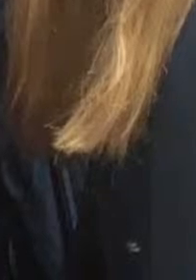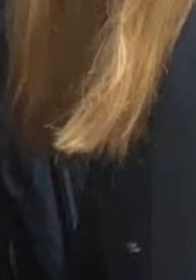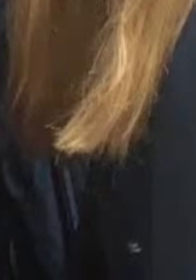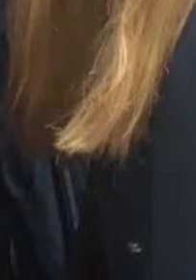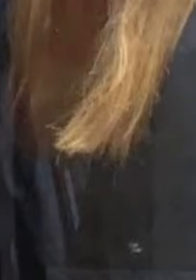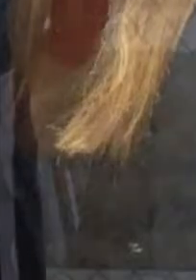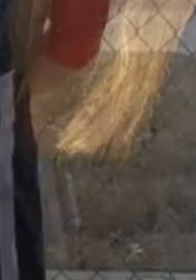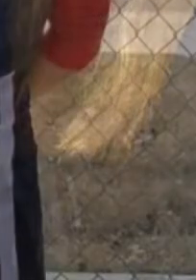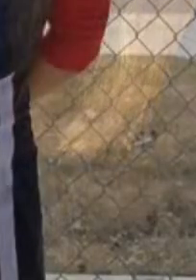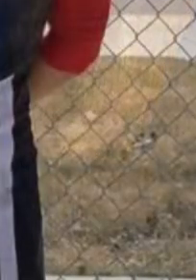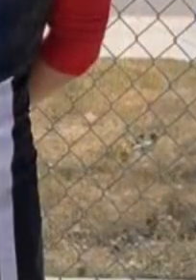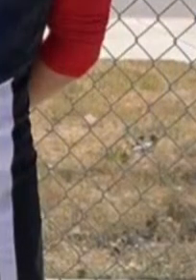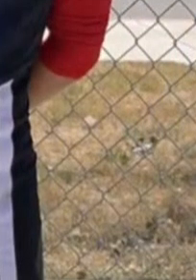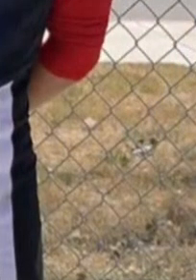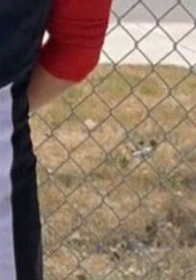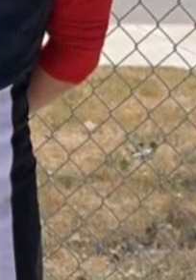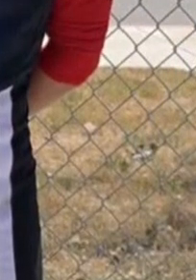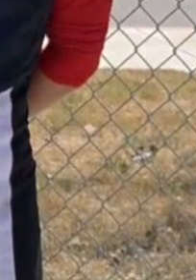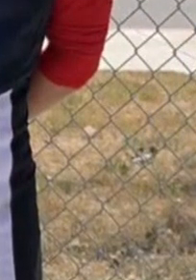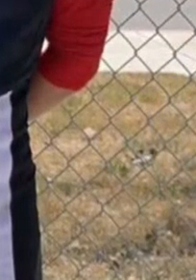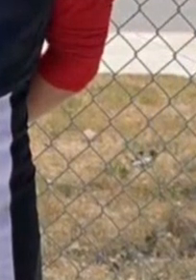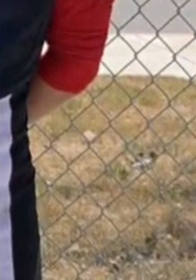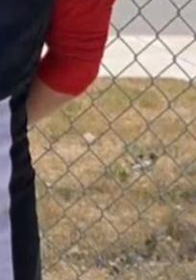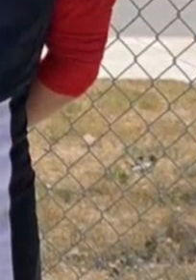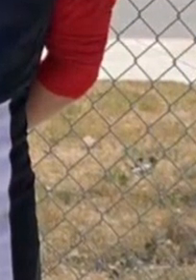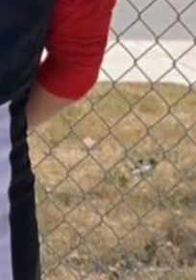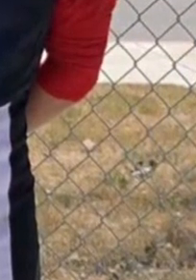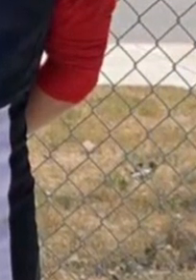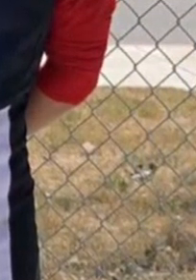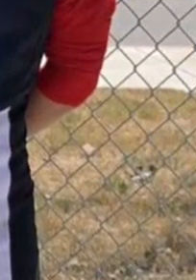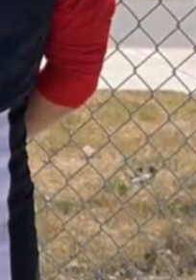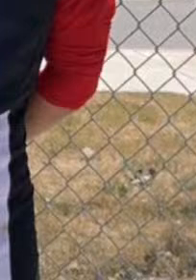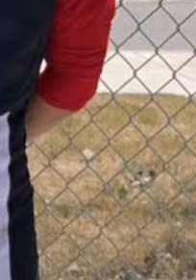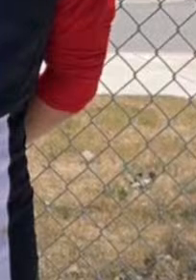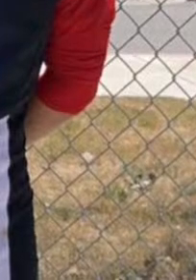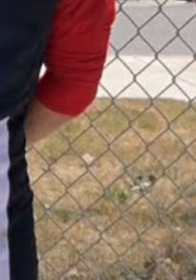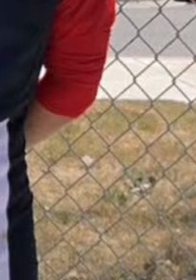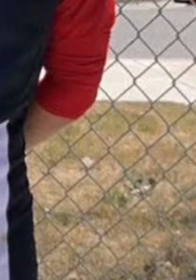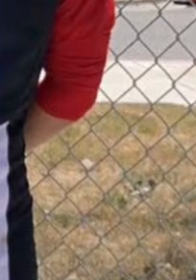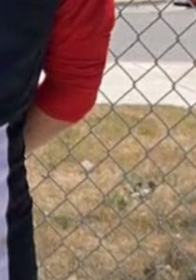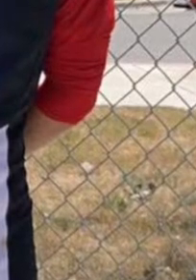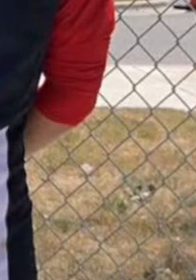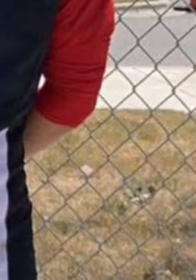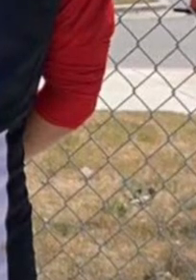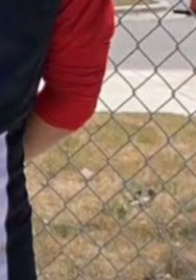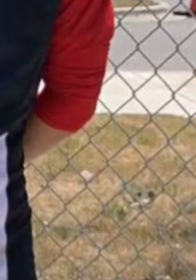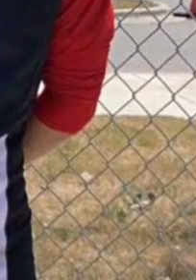a good time. It's gonna be a big, big, big, big